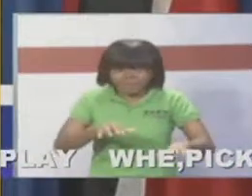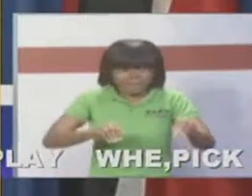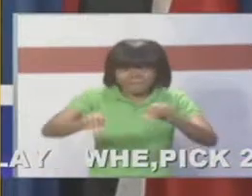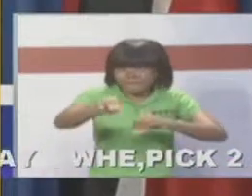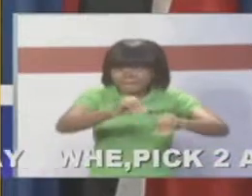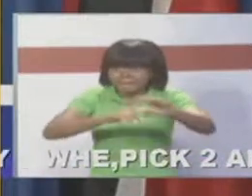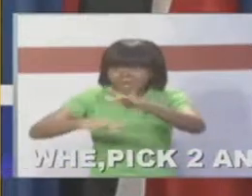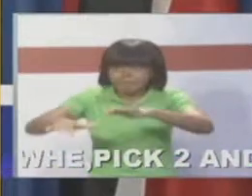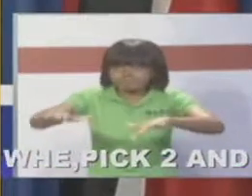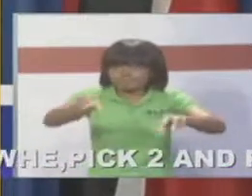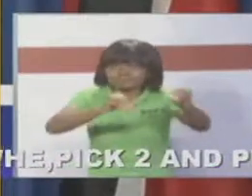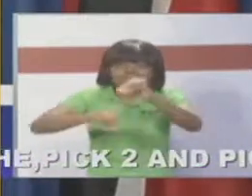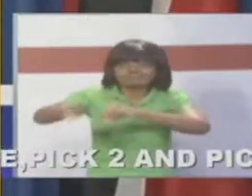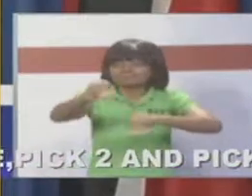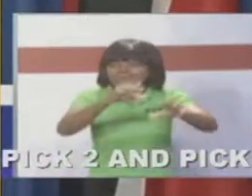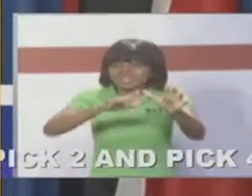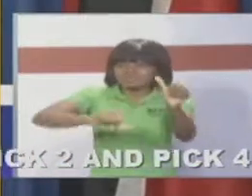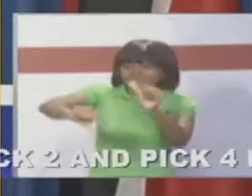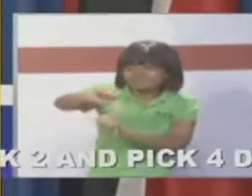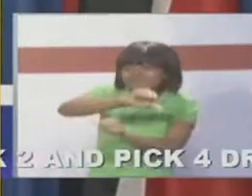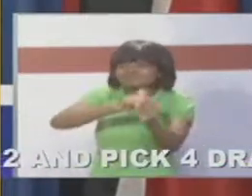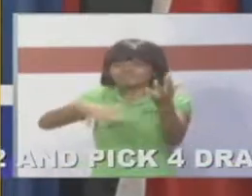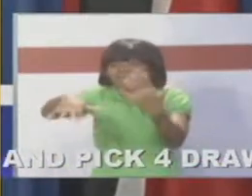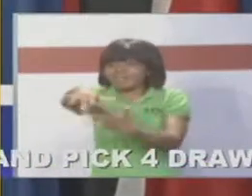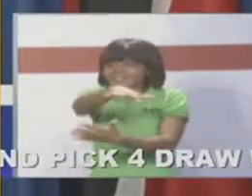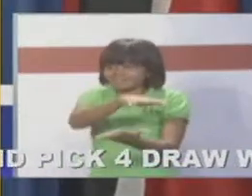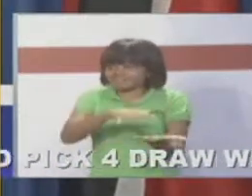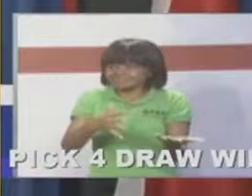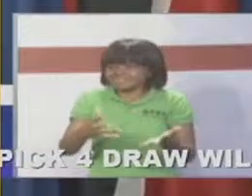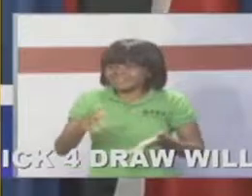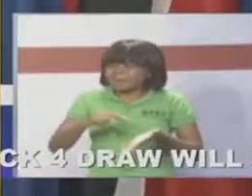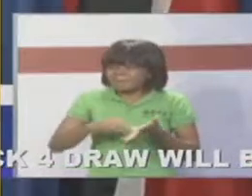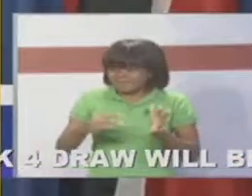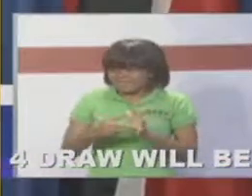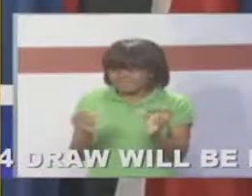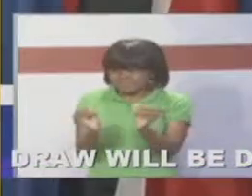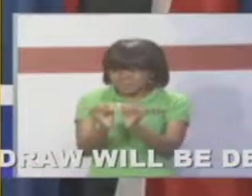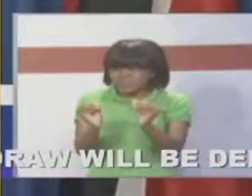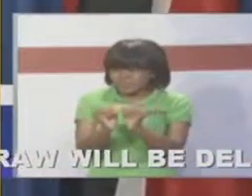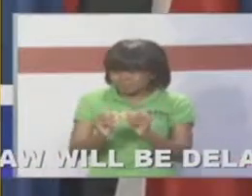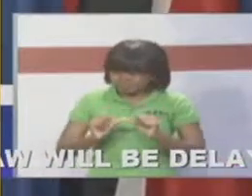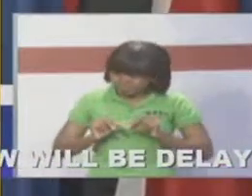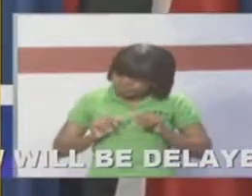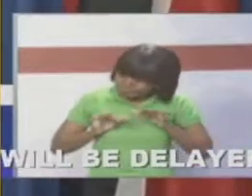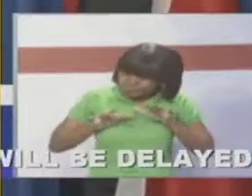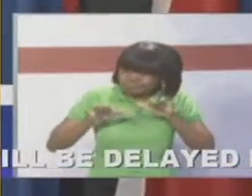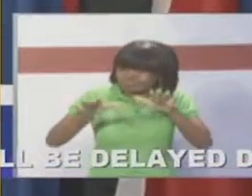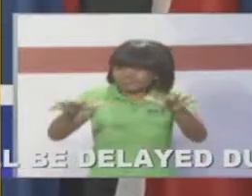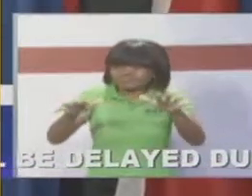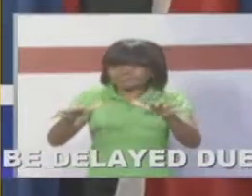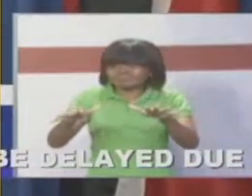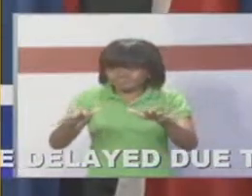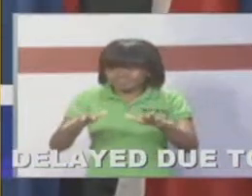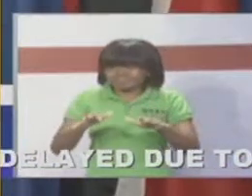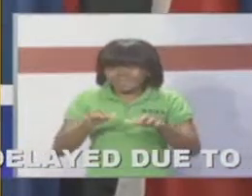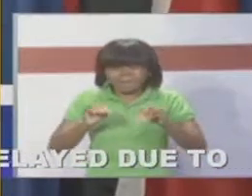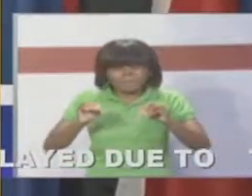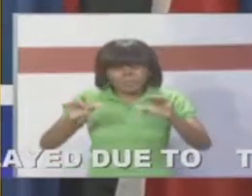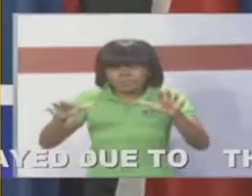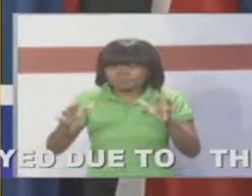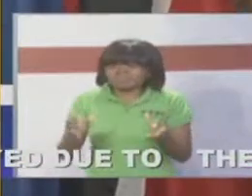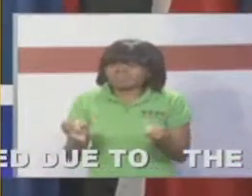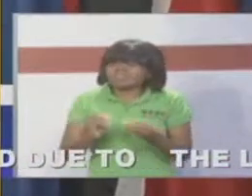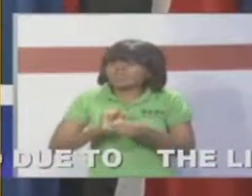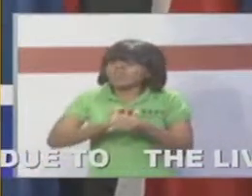And if you notice, when we got into a situation in May, June, earlier in the year, how did we stop it? How did